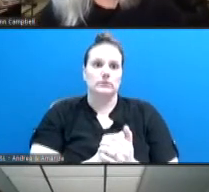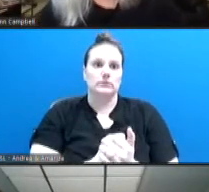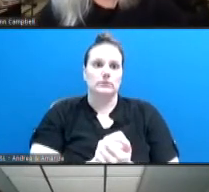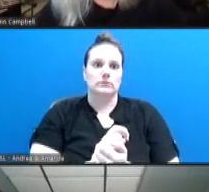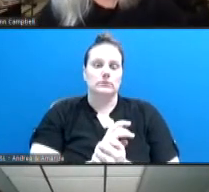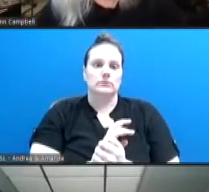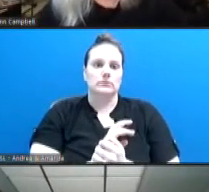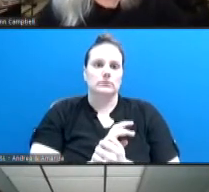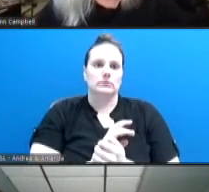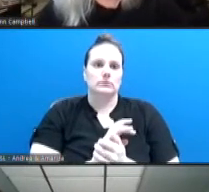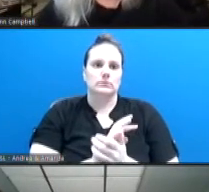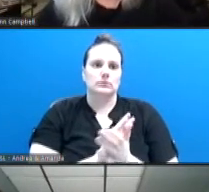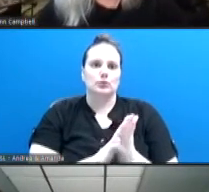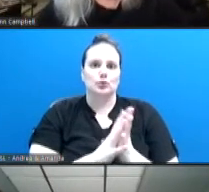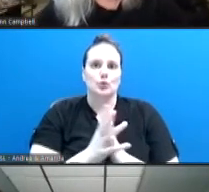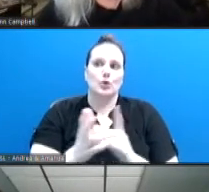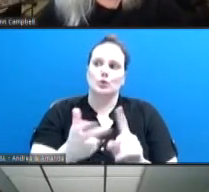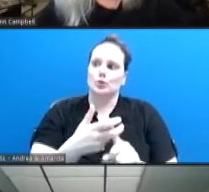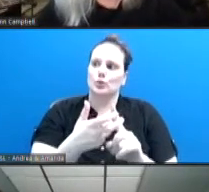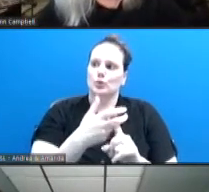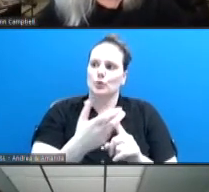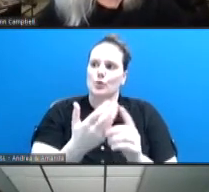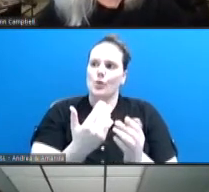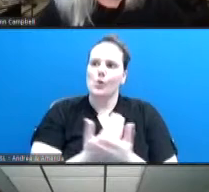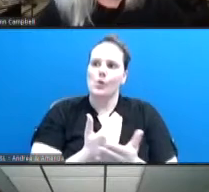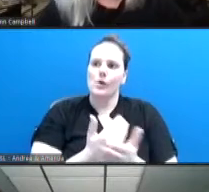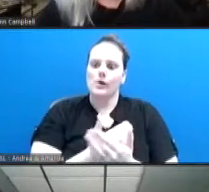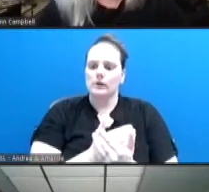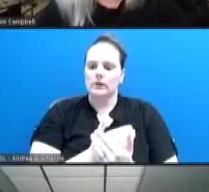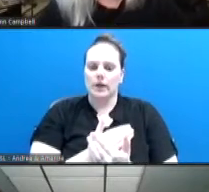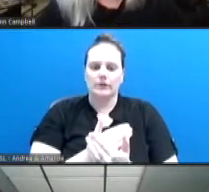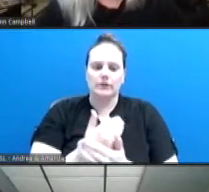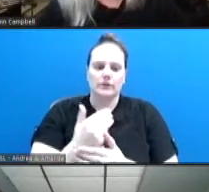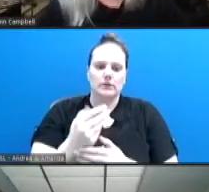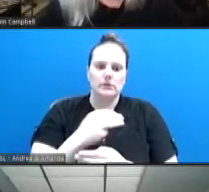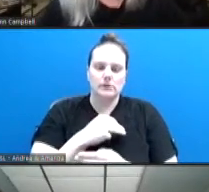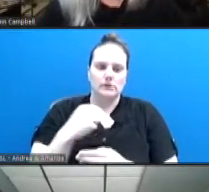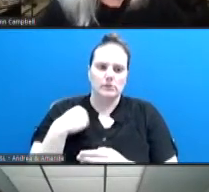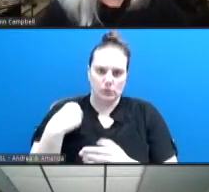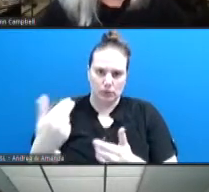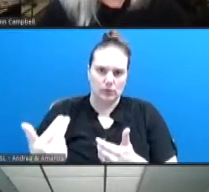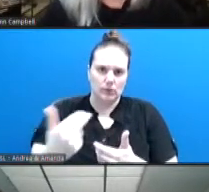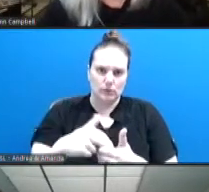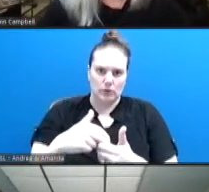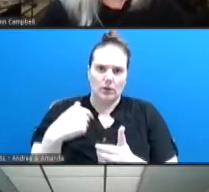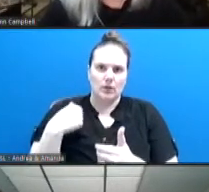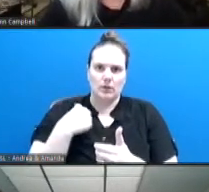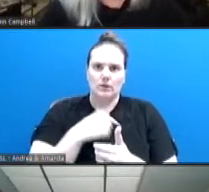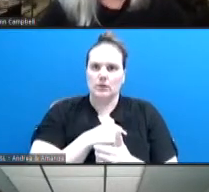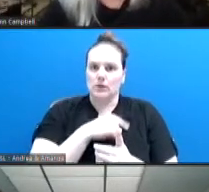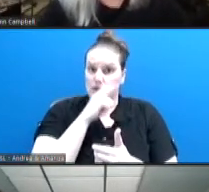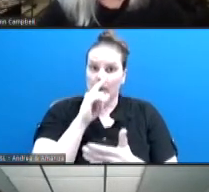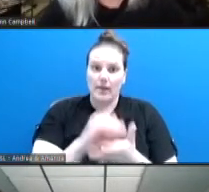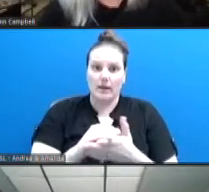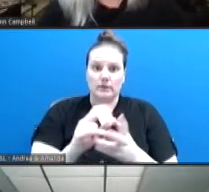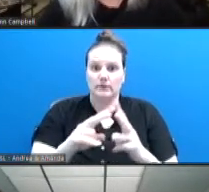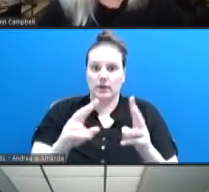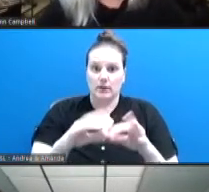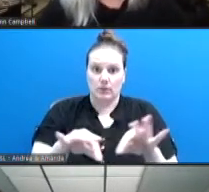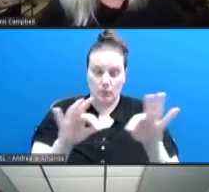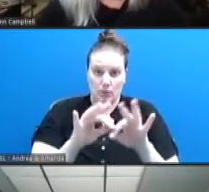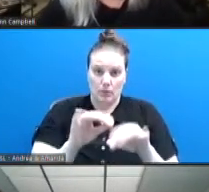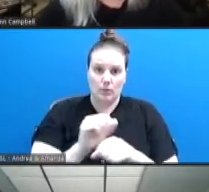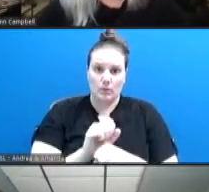We are recruiting new members. Come join us. It's very important work. It